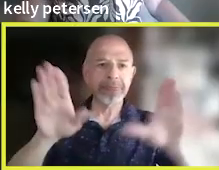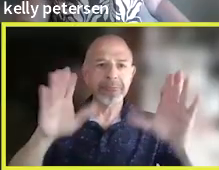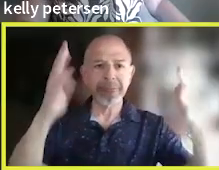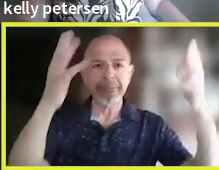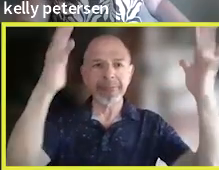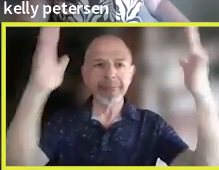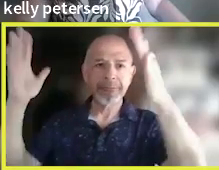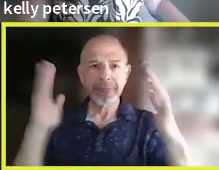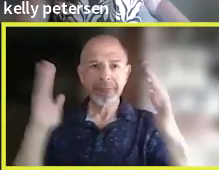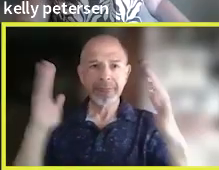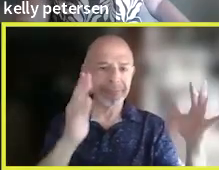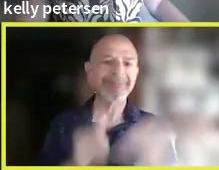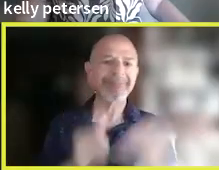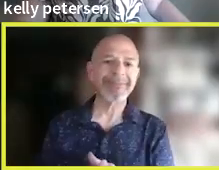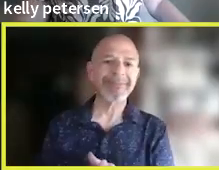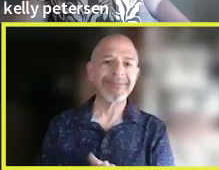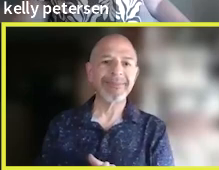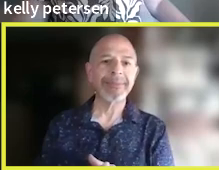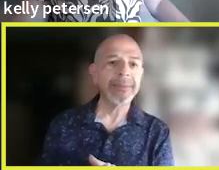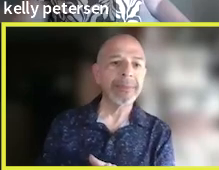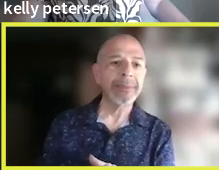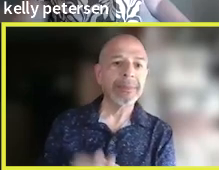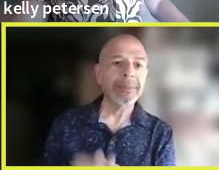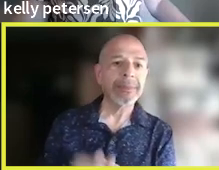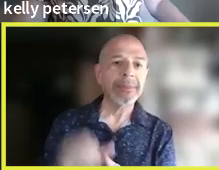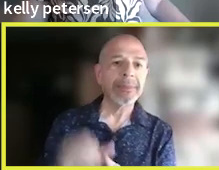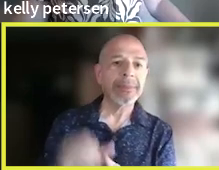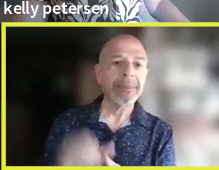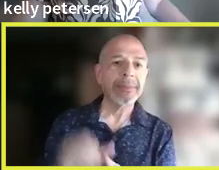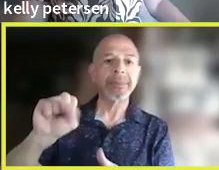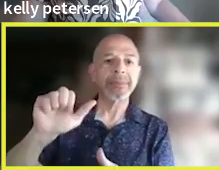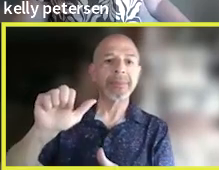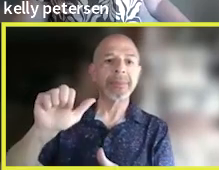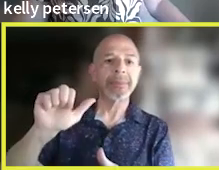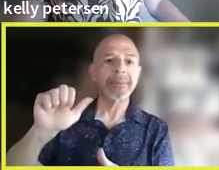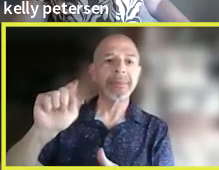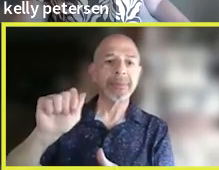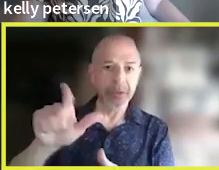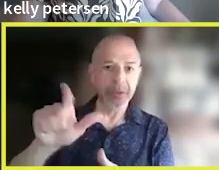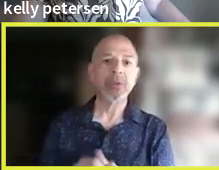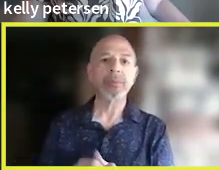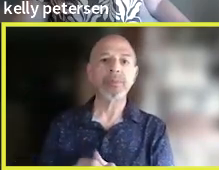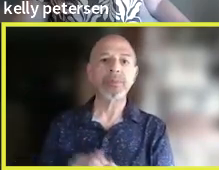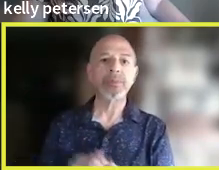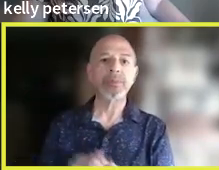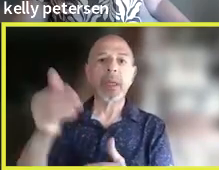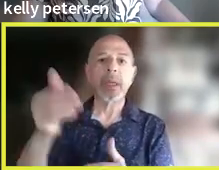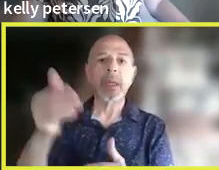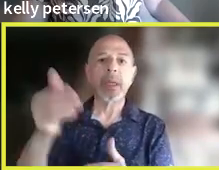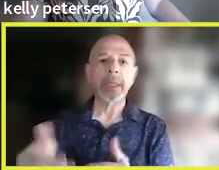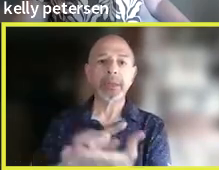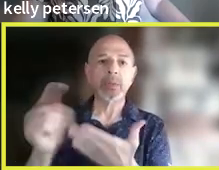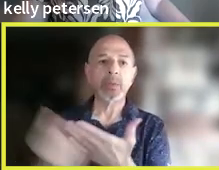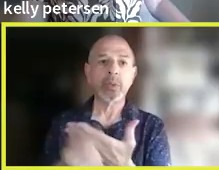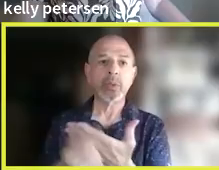Thank you. I was just going to mention that we have our next self-directed support networks meeting next Wednesday.